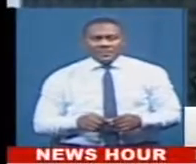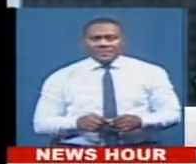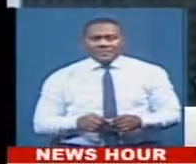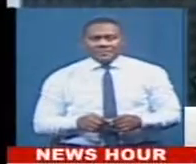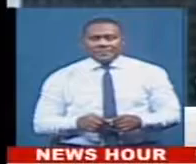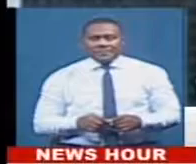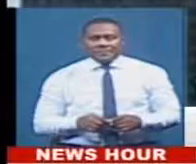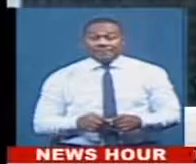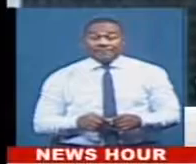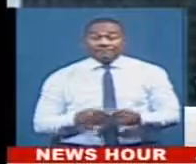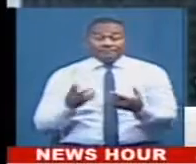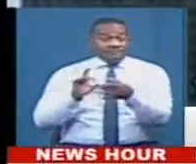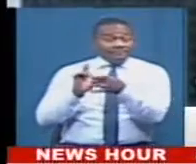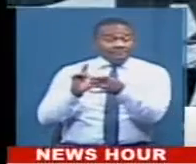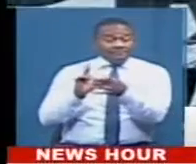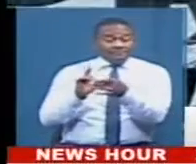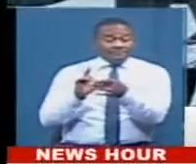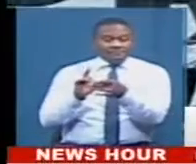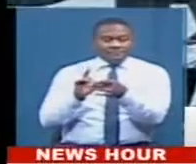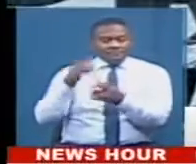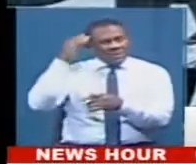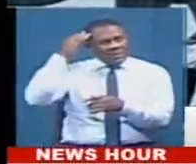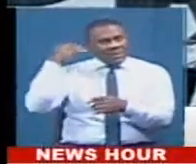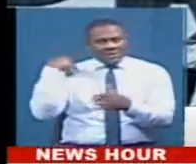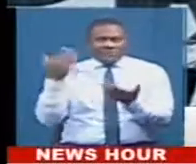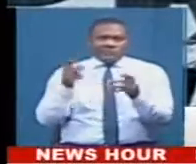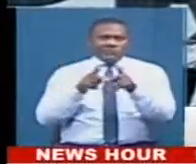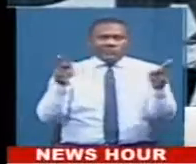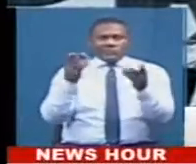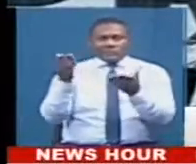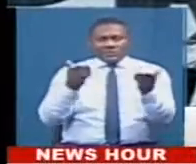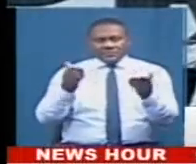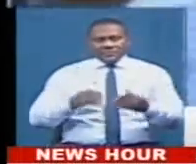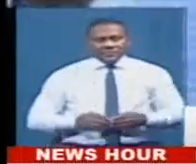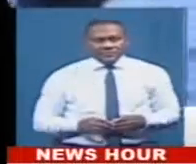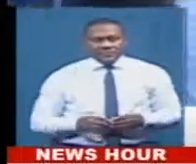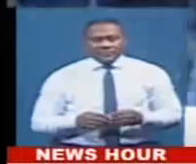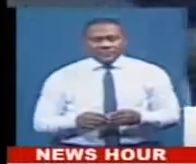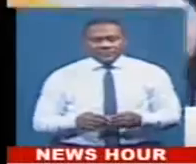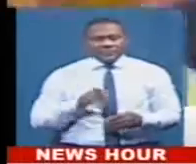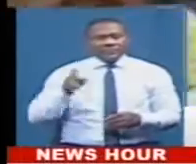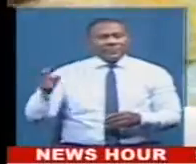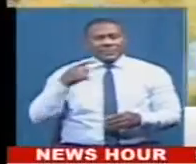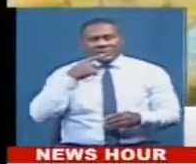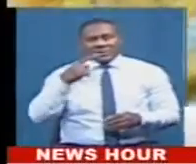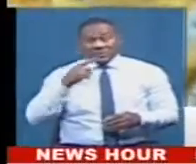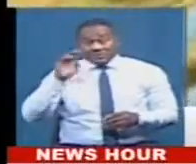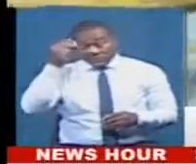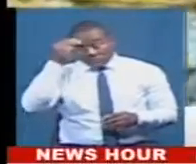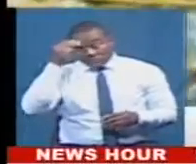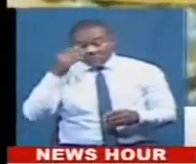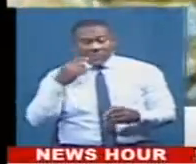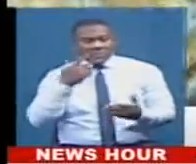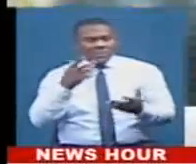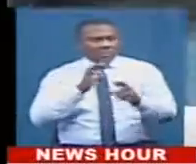this exercise in collaboration with Head of Civil Service and the Public Sector Commission. She said the ministry is